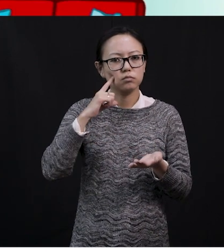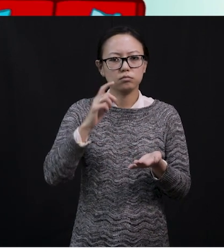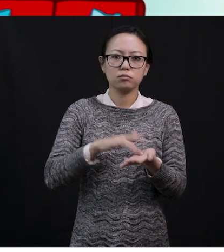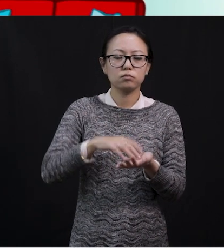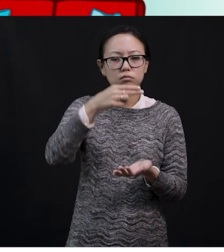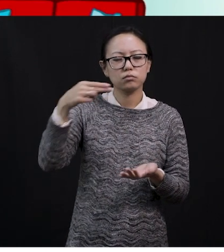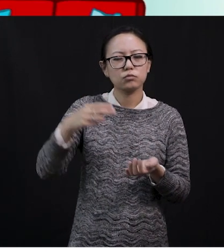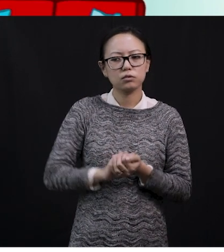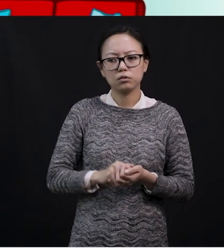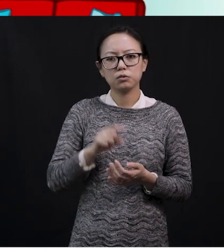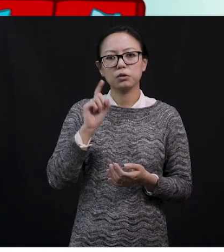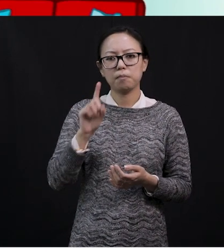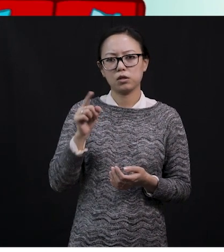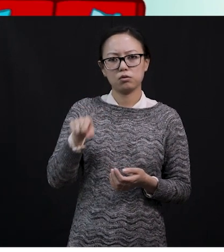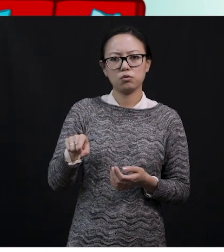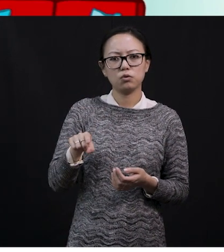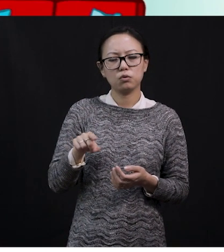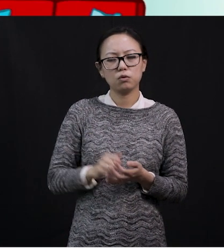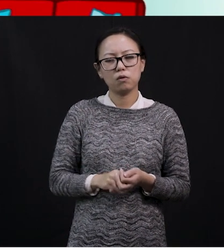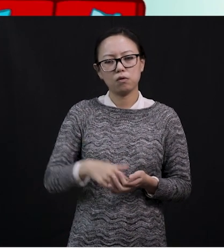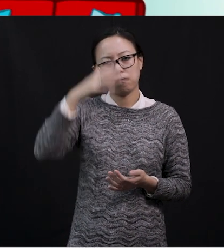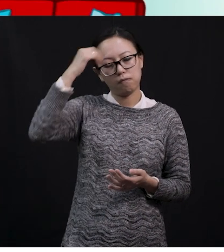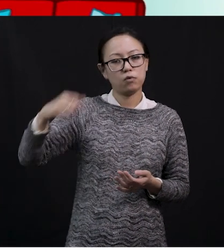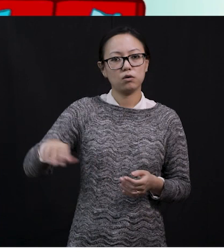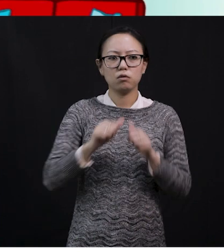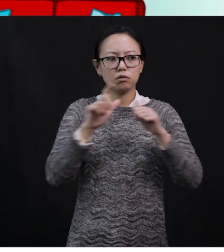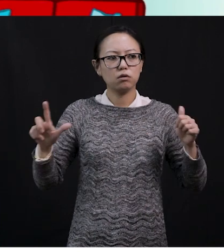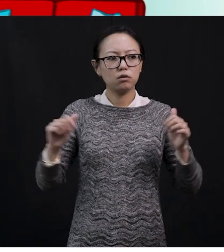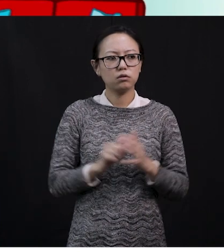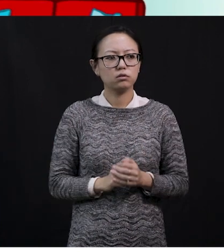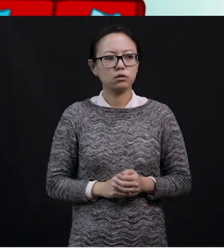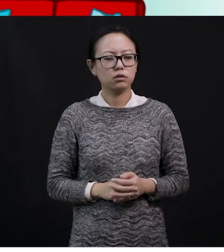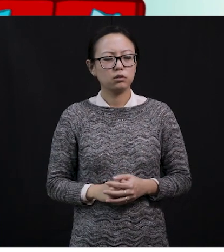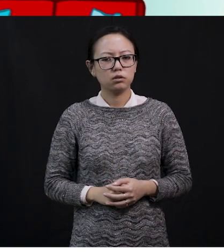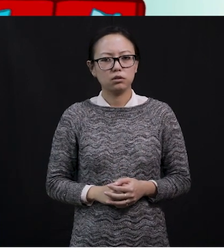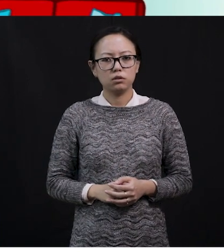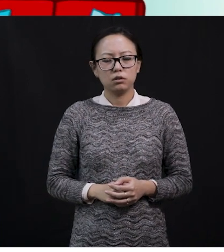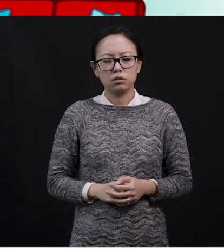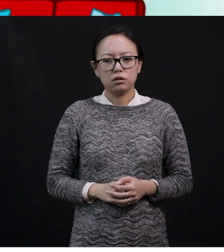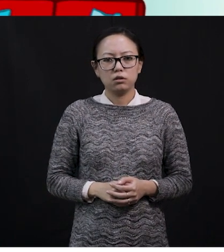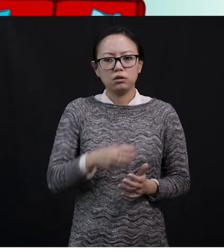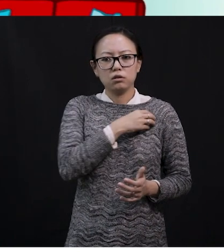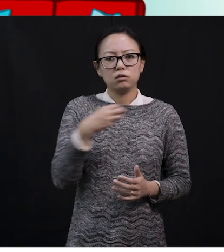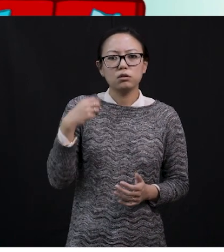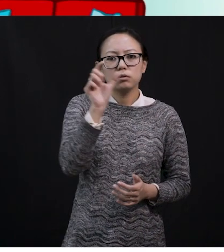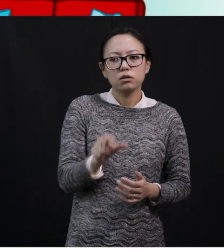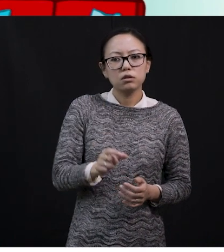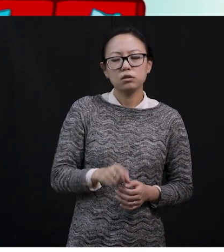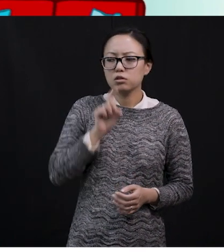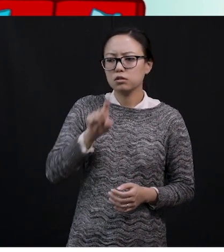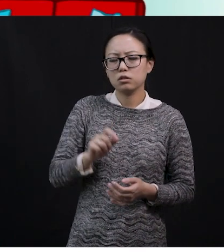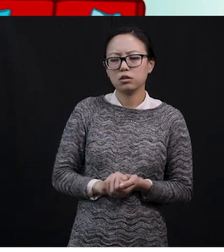What I suggest is you must go to," now he's suggesting some place that he should go and visit. What could that place